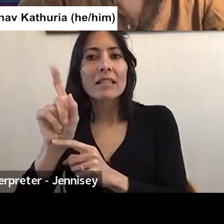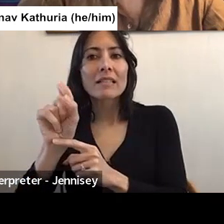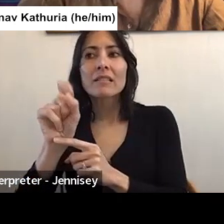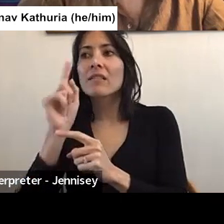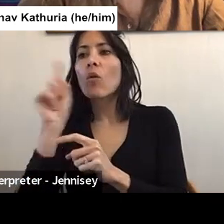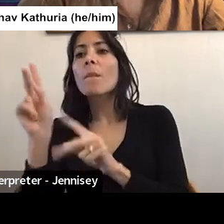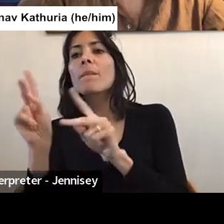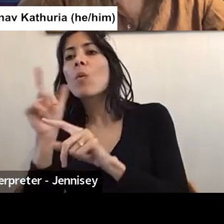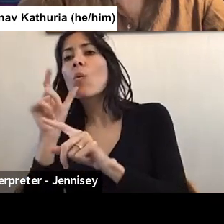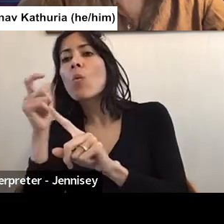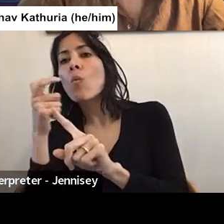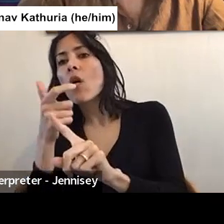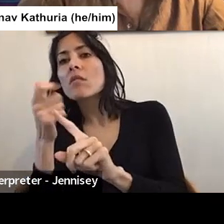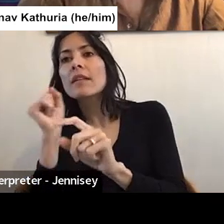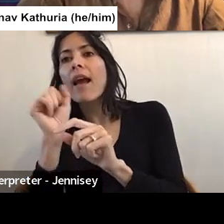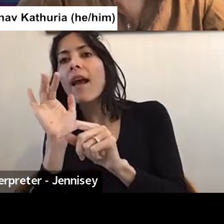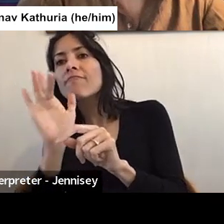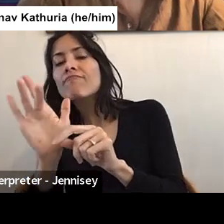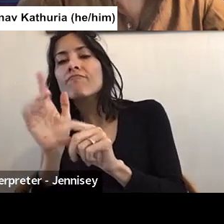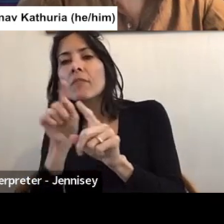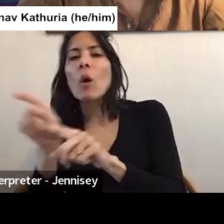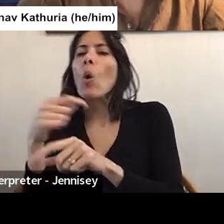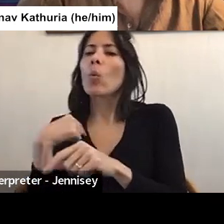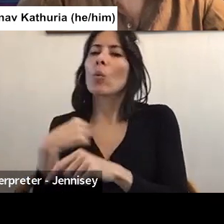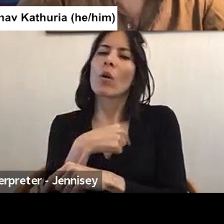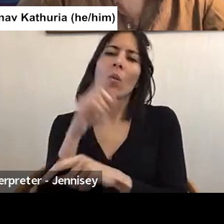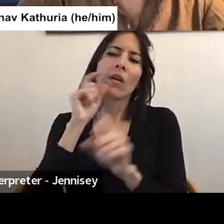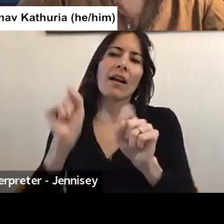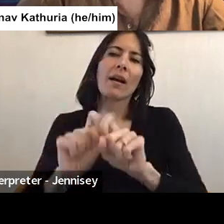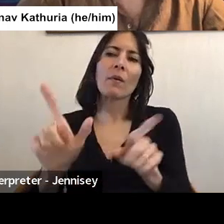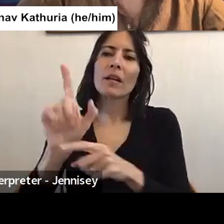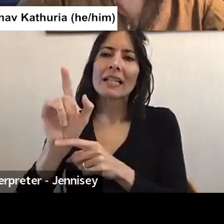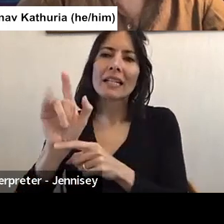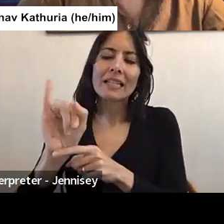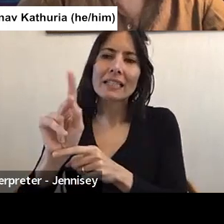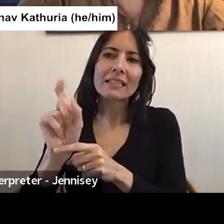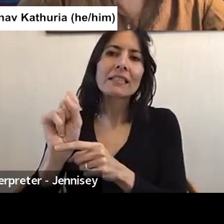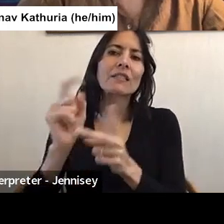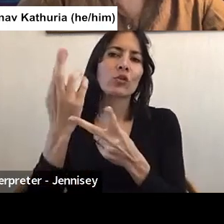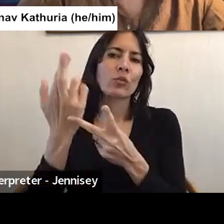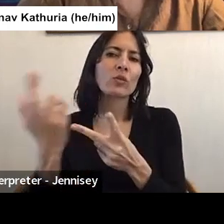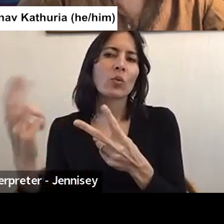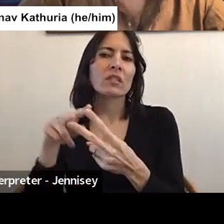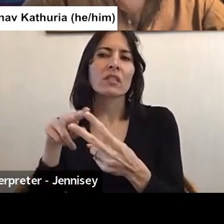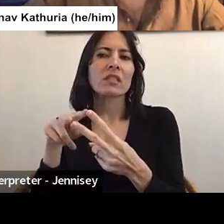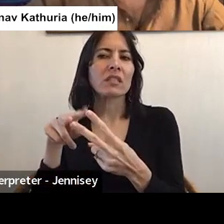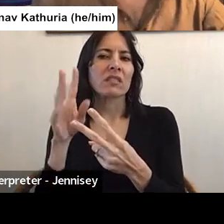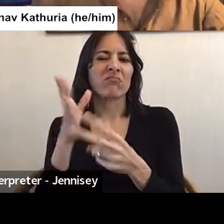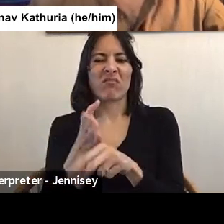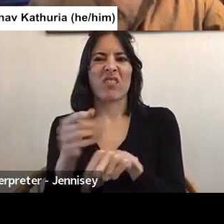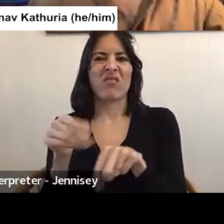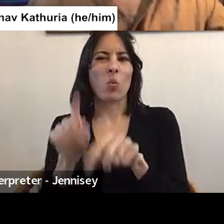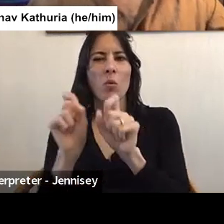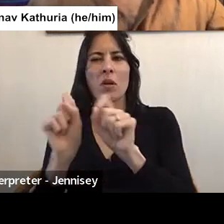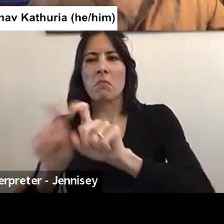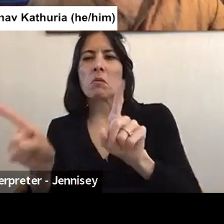make sure to share those. We will be emailing everybody all of the links and resources that have been shared and discussed following the webinar so that folks